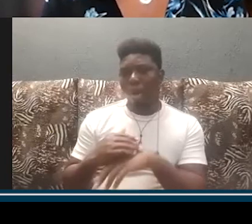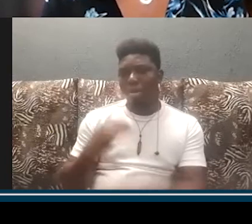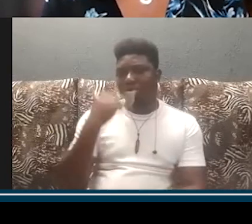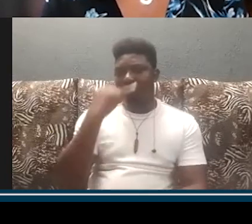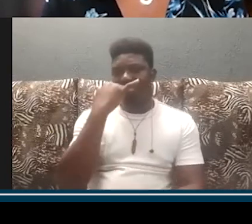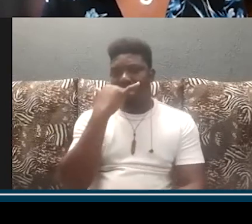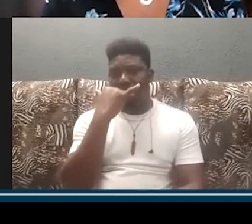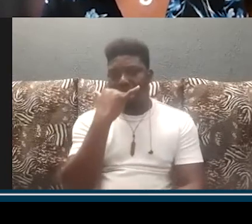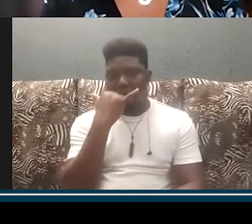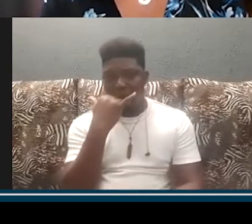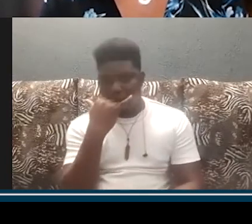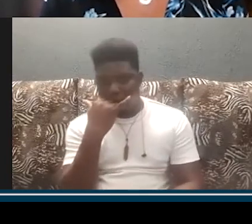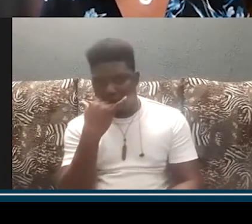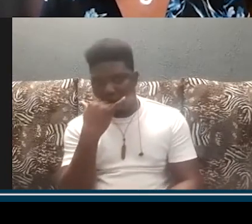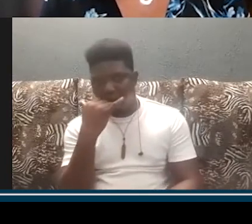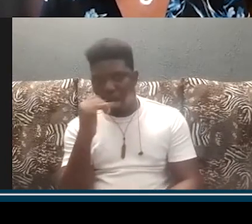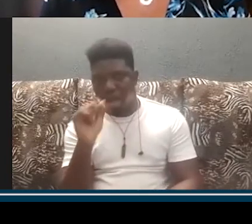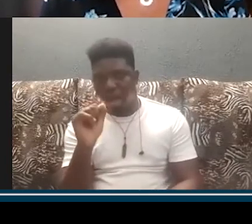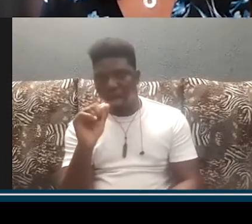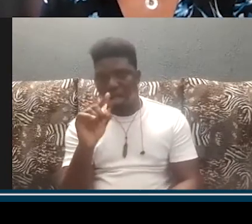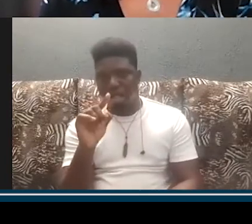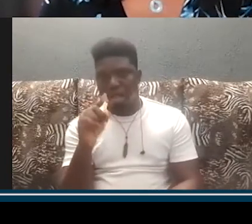ADHD or is